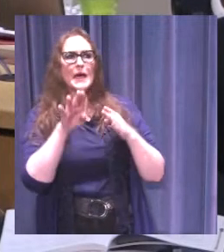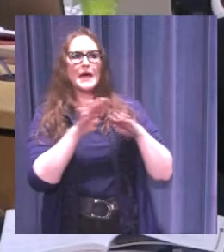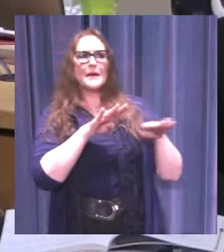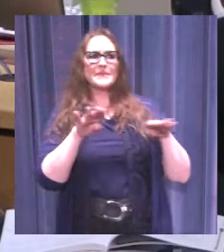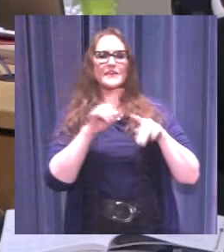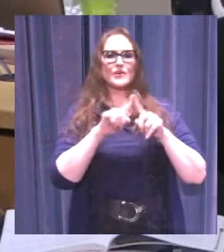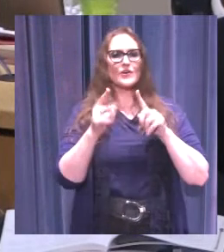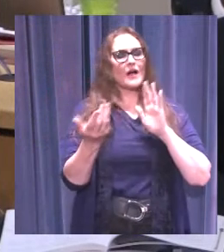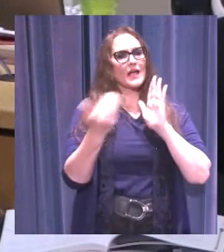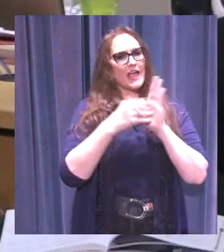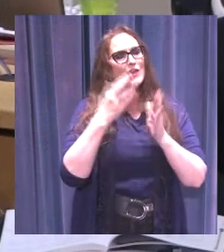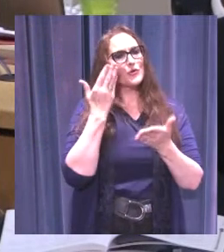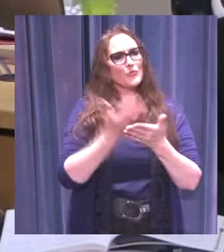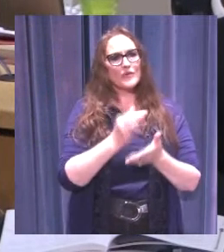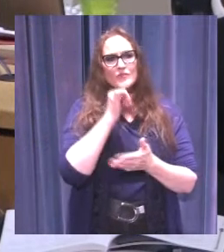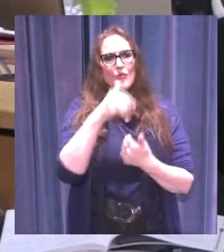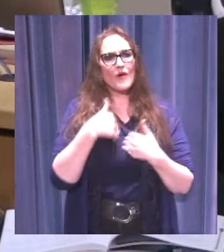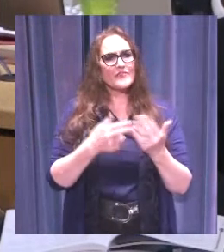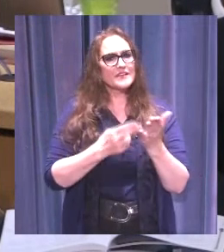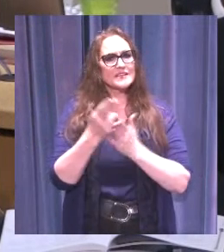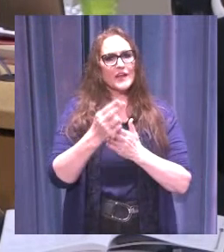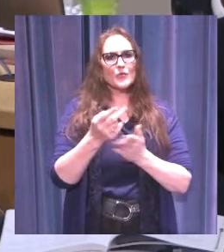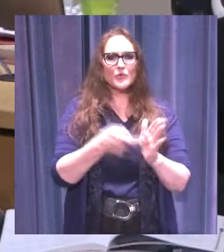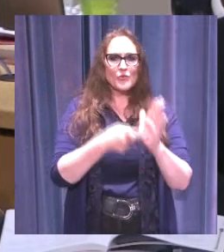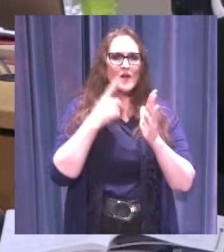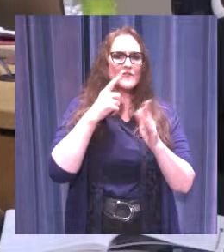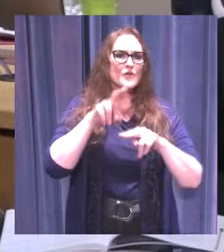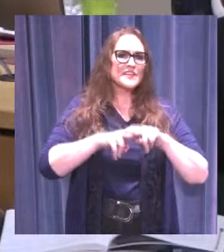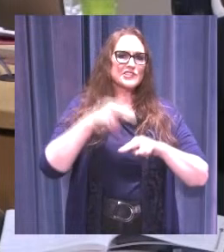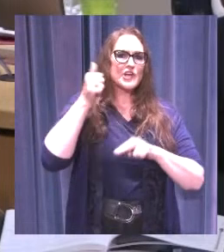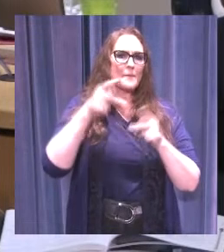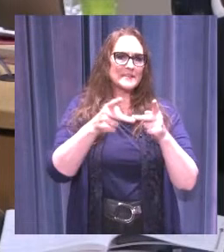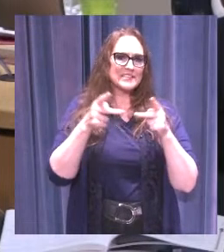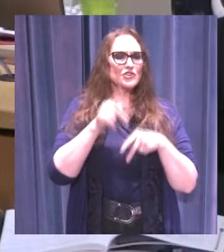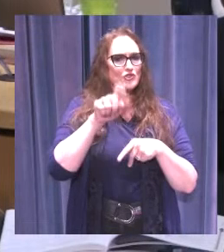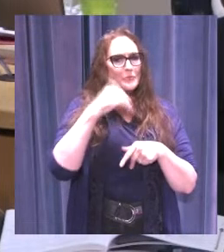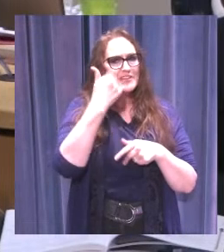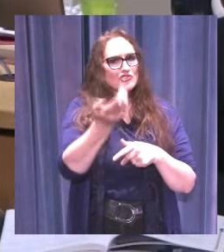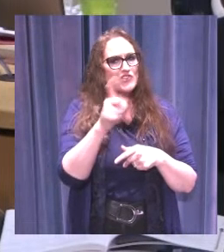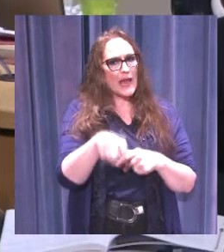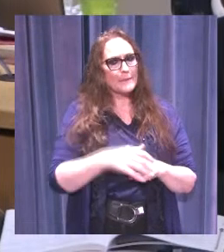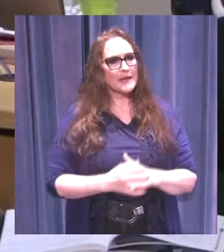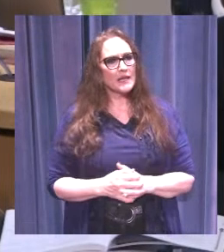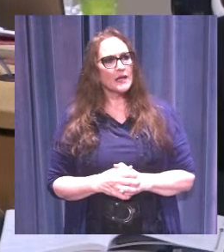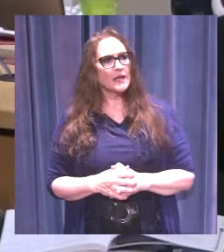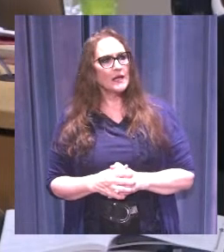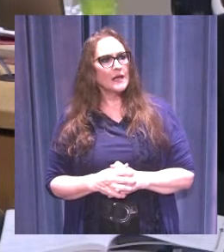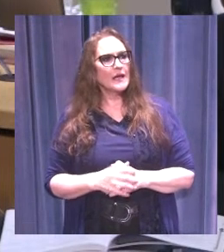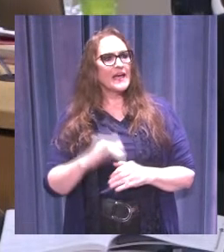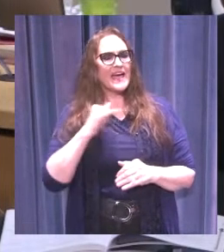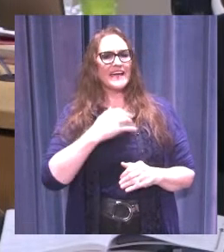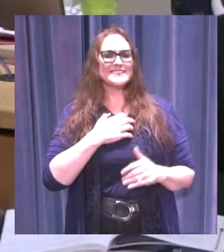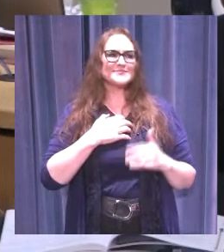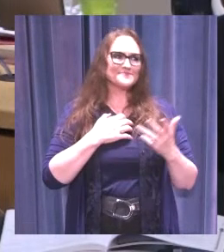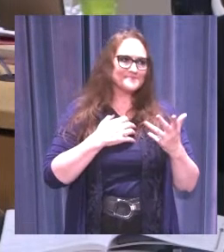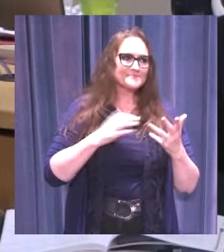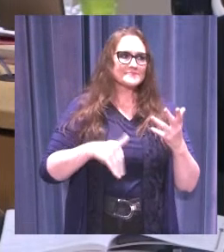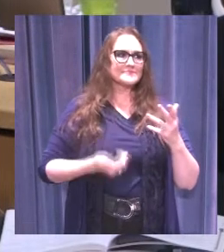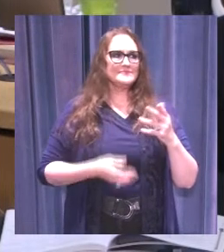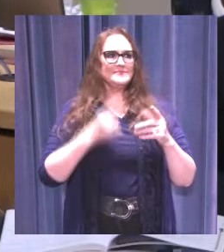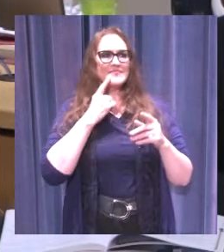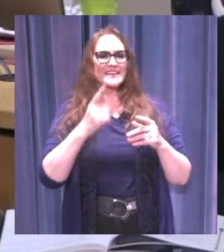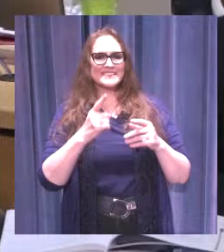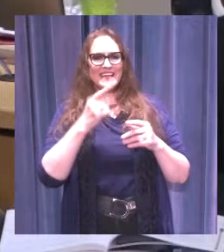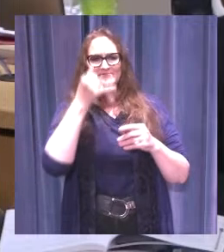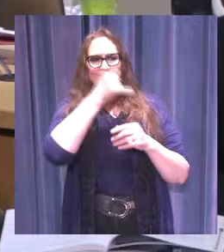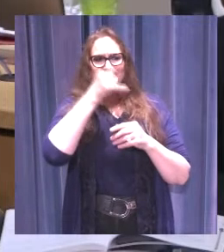once again proven that you lack the integrity required of the chairman position. You should be ashamed. As disconcerting as the childish